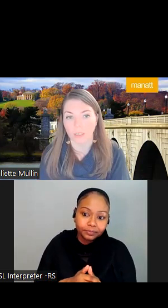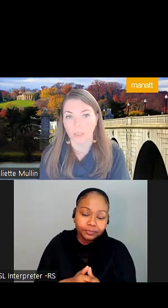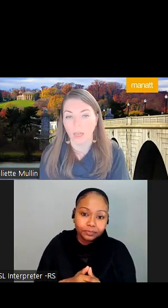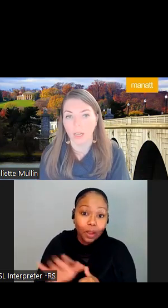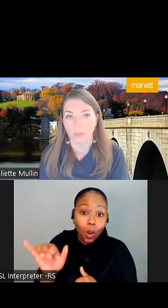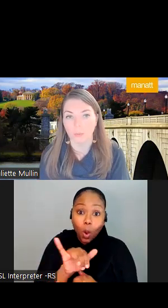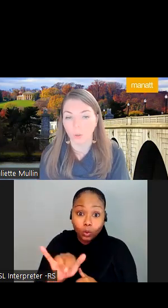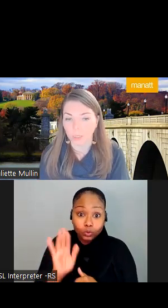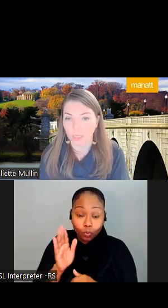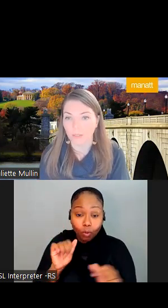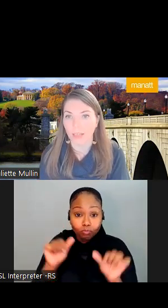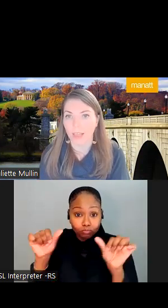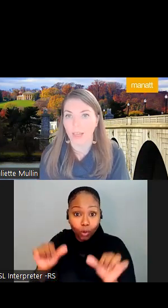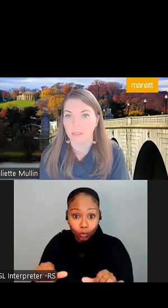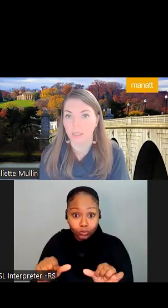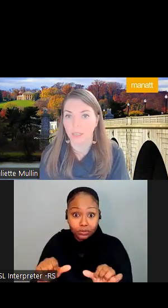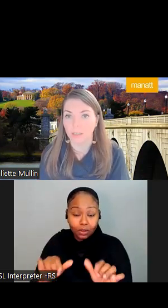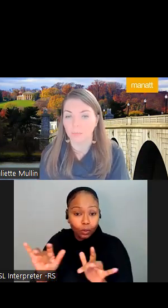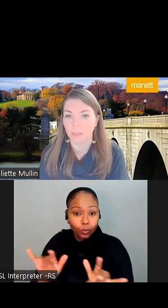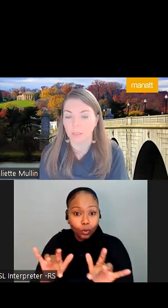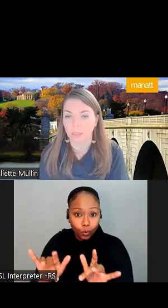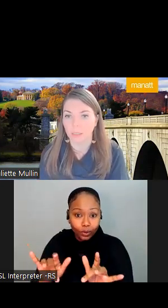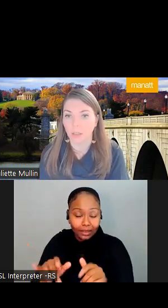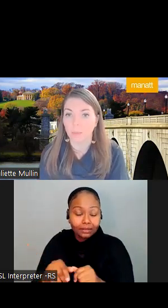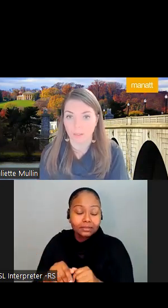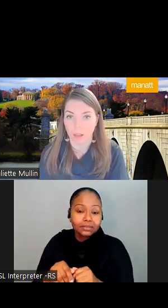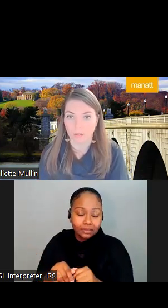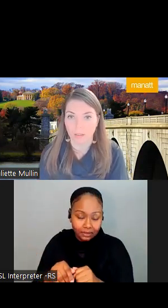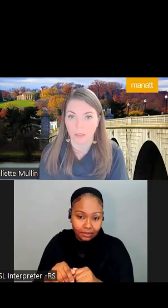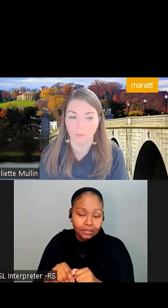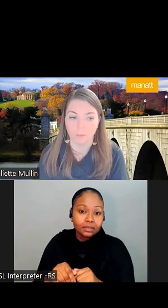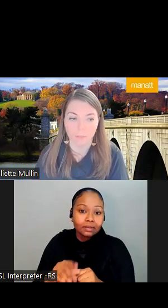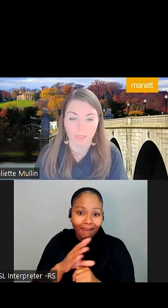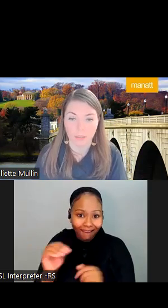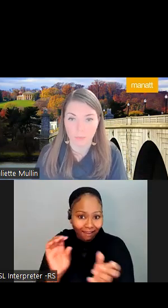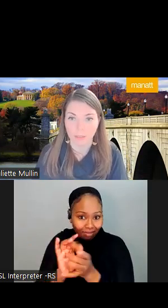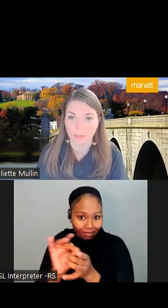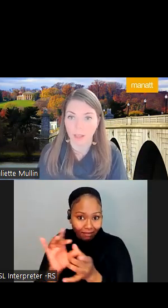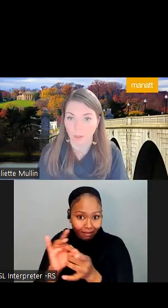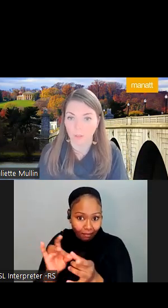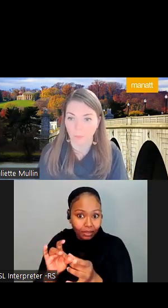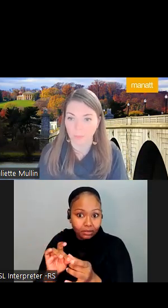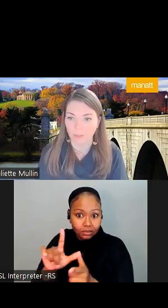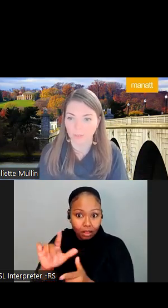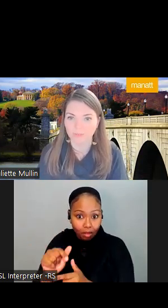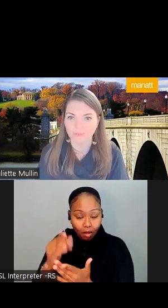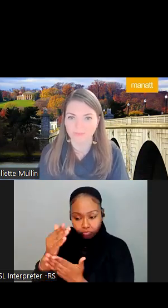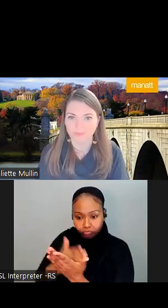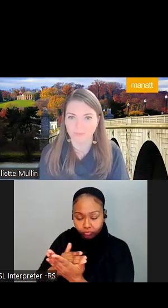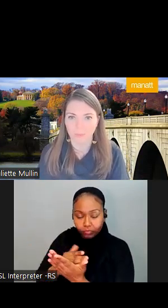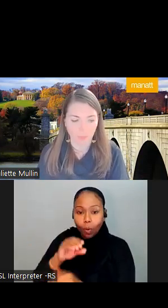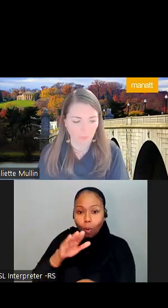be posting the recordings and comment logs from these meetings on that